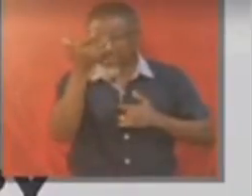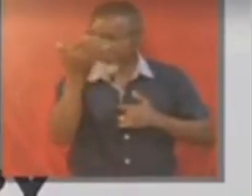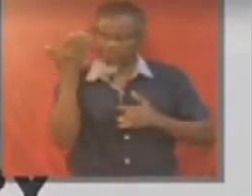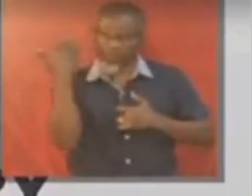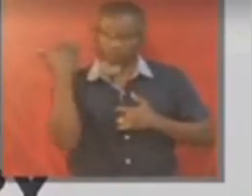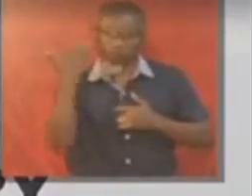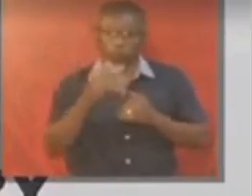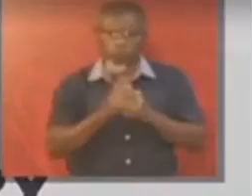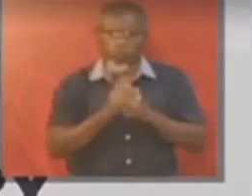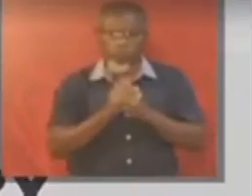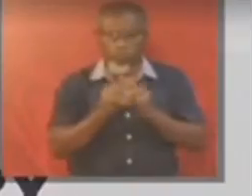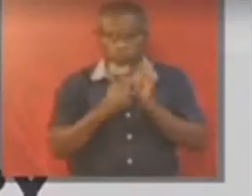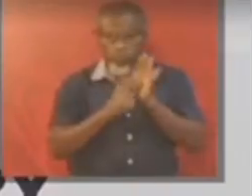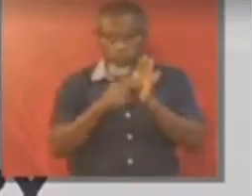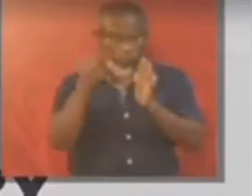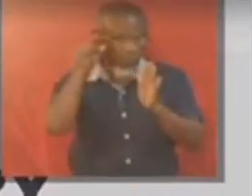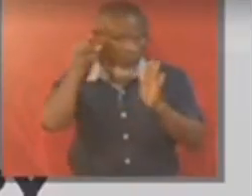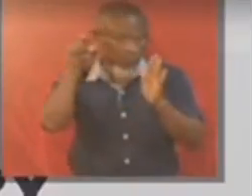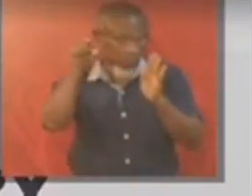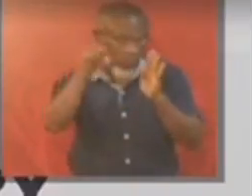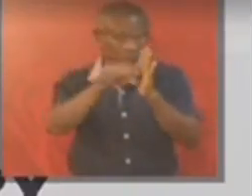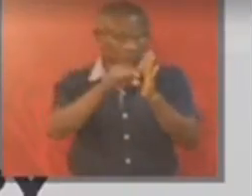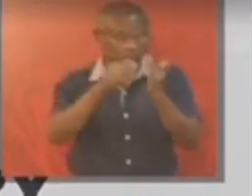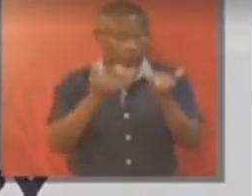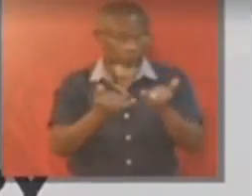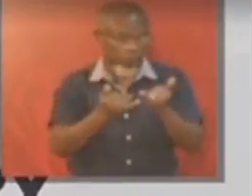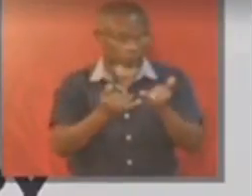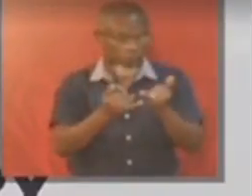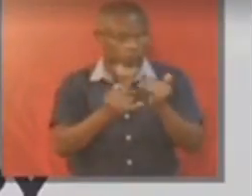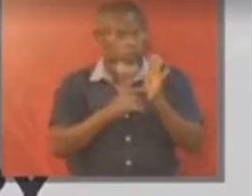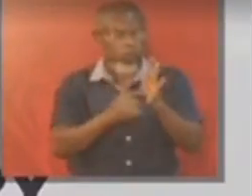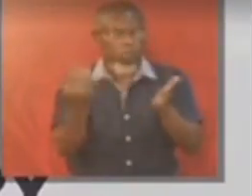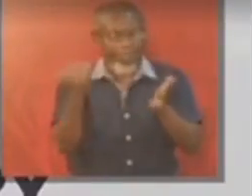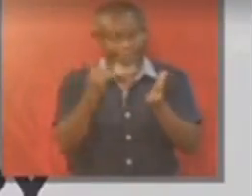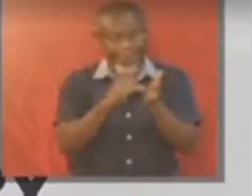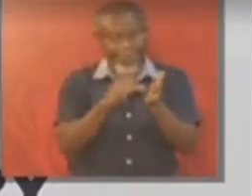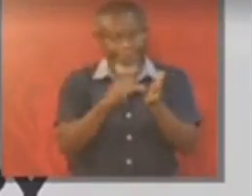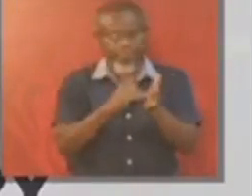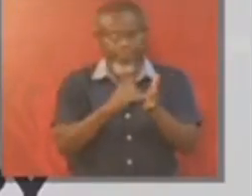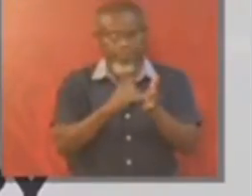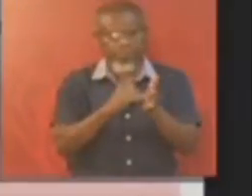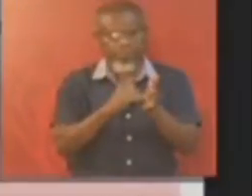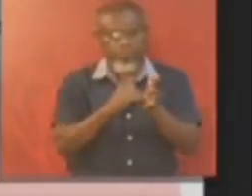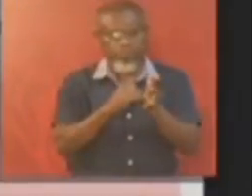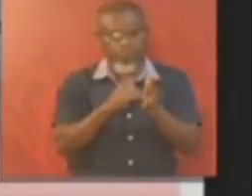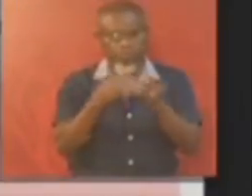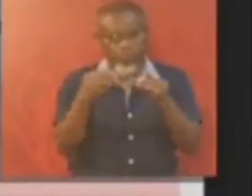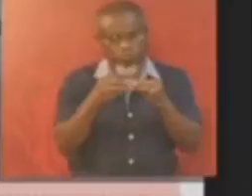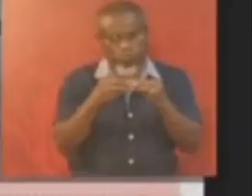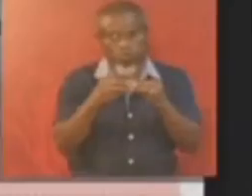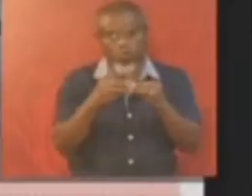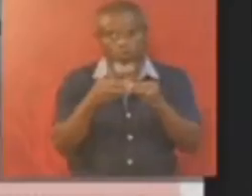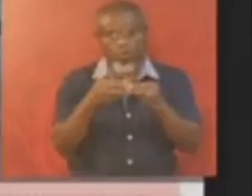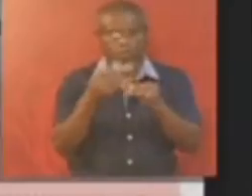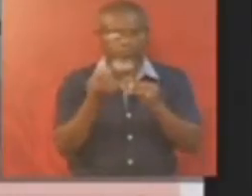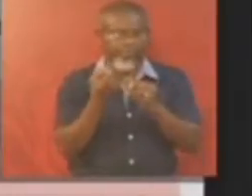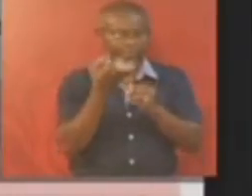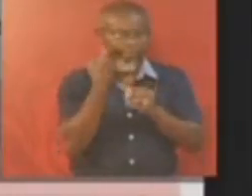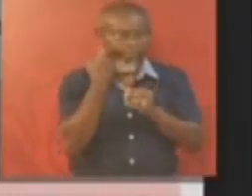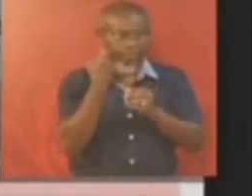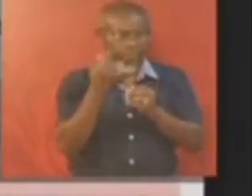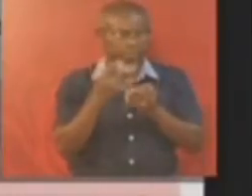year. So I just want to represent that data with where we stand as of last week, Friday, to show 4 graphs that will